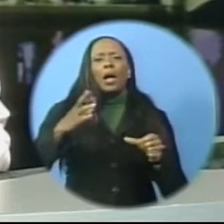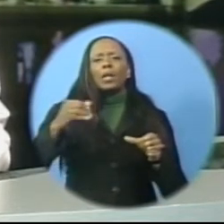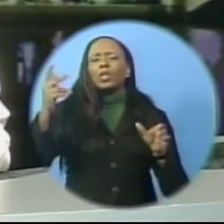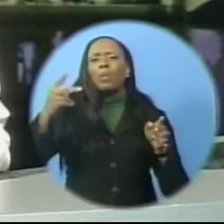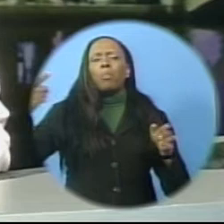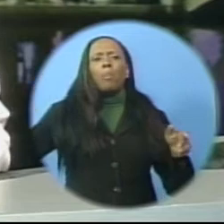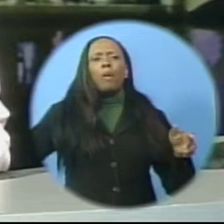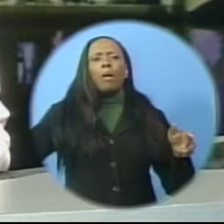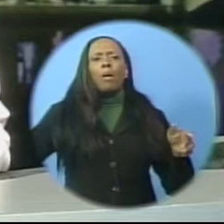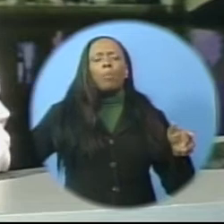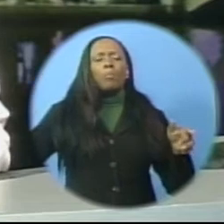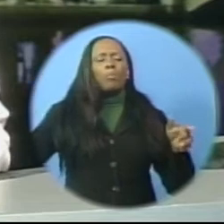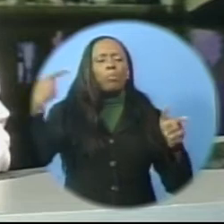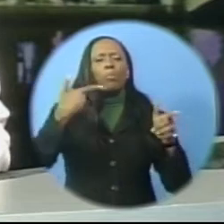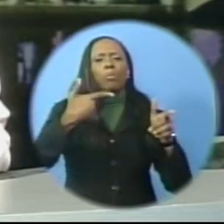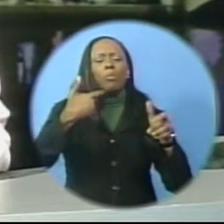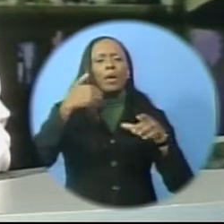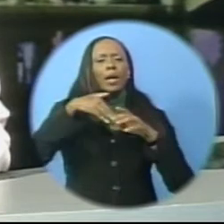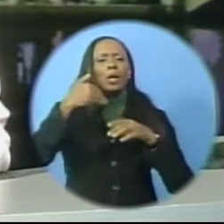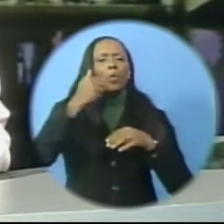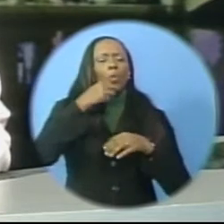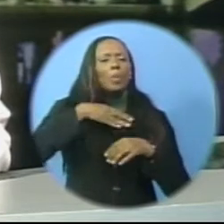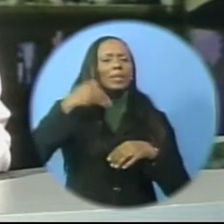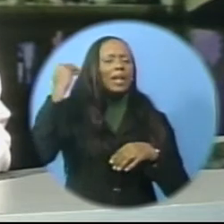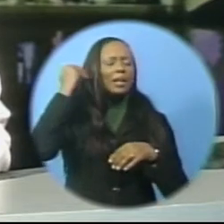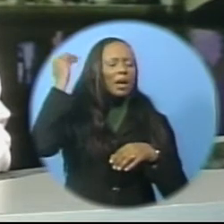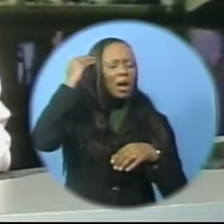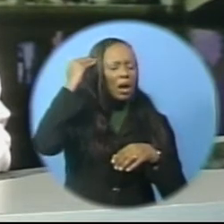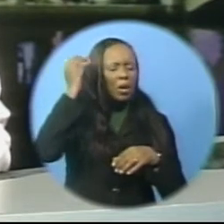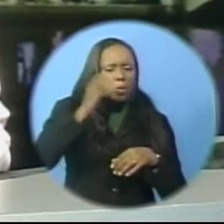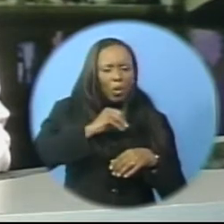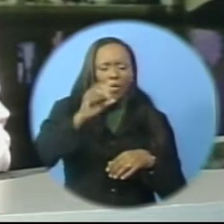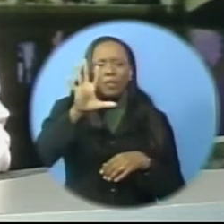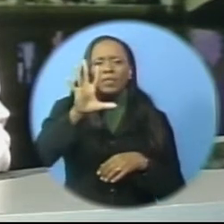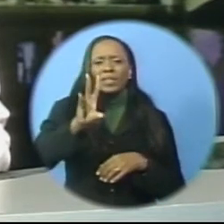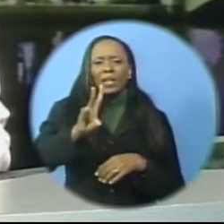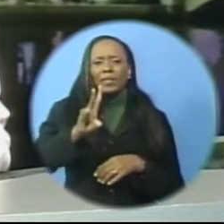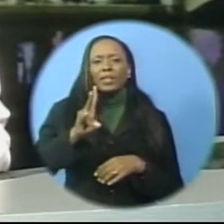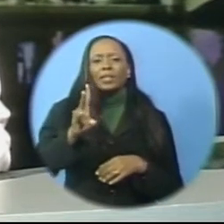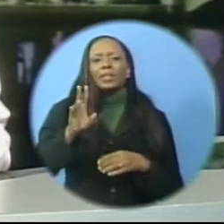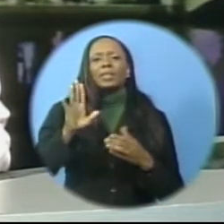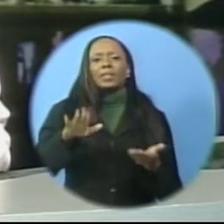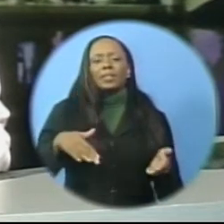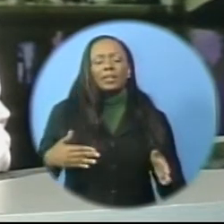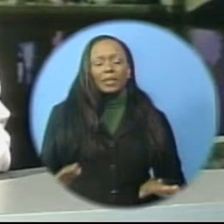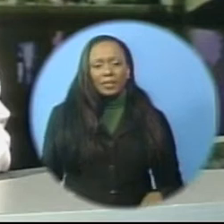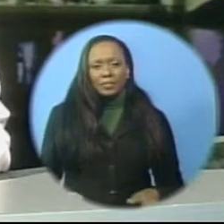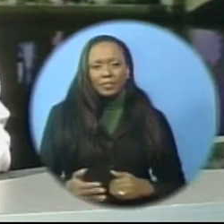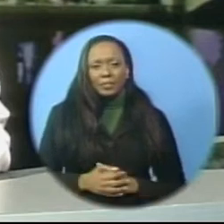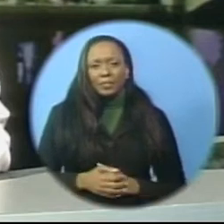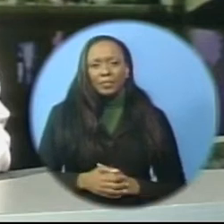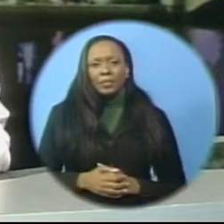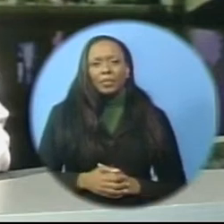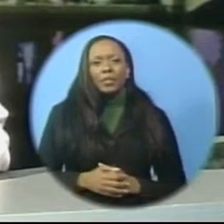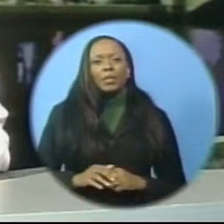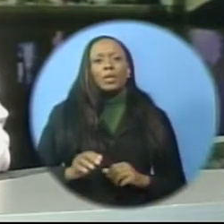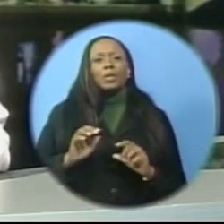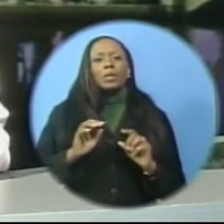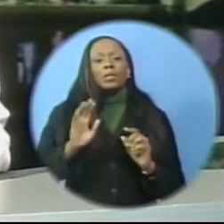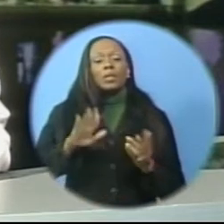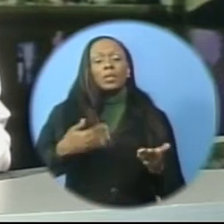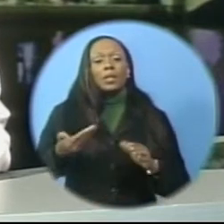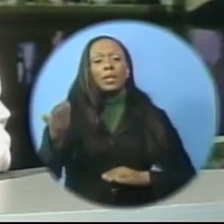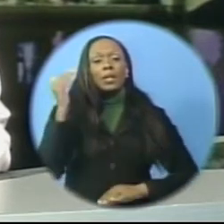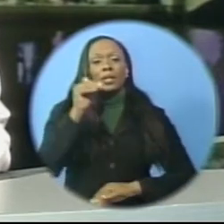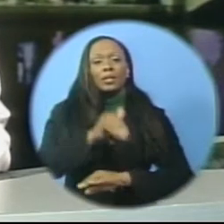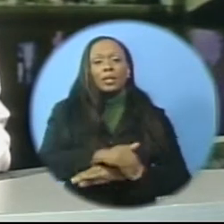other family members has died. 57-year-old Valdine Hines of Carrington Village, St. Michael, succumbed to her injuries last night at the